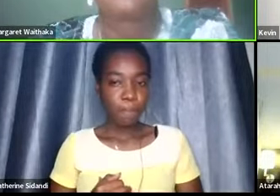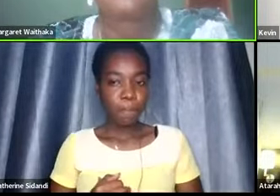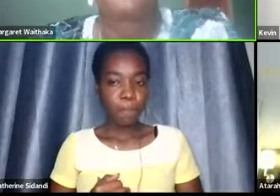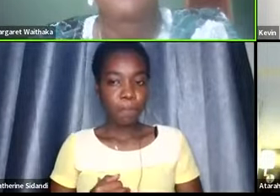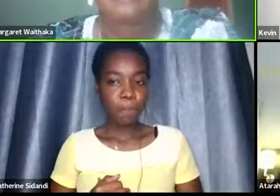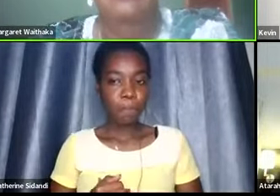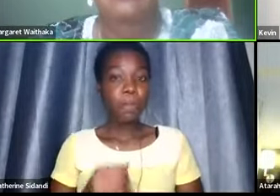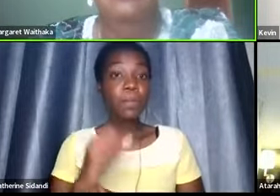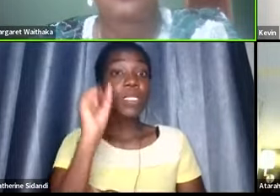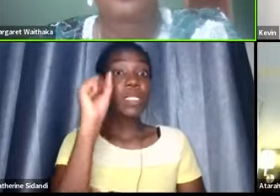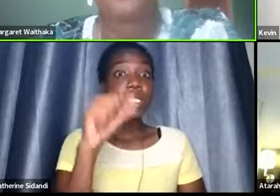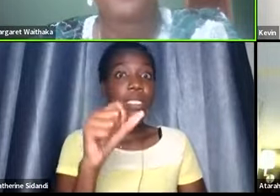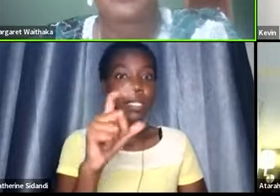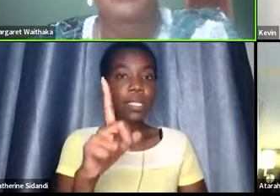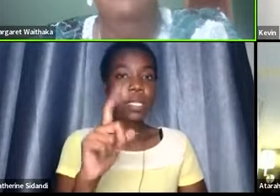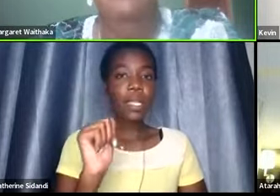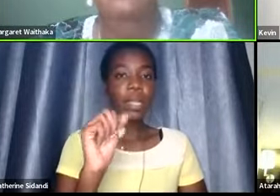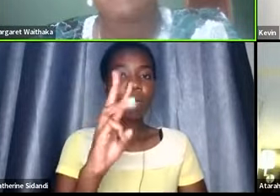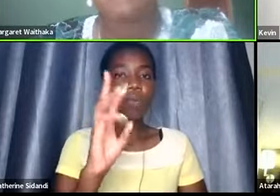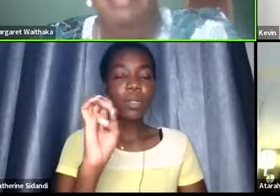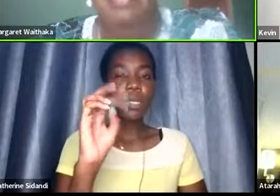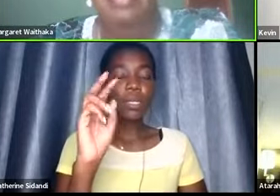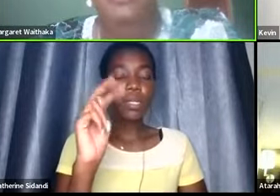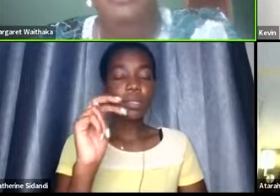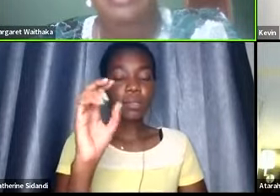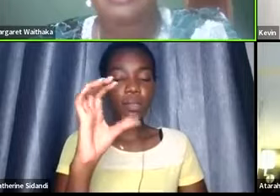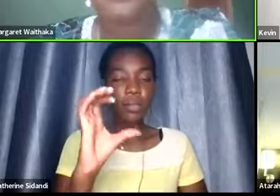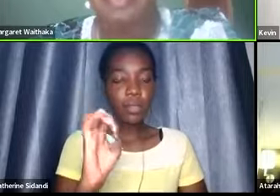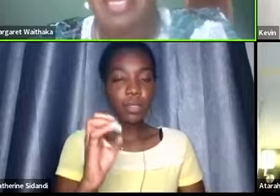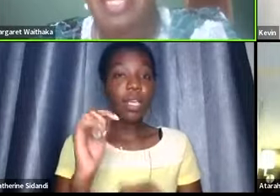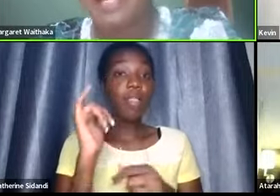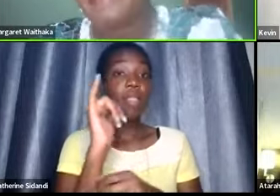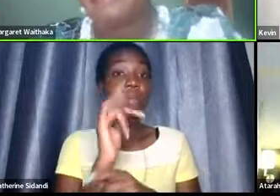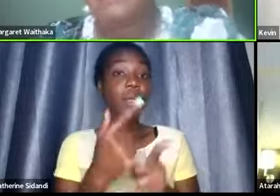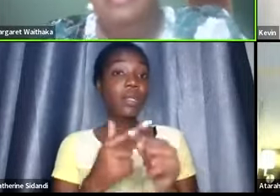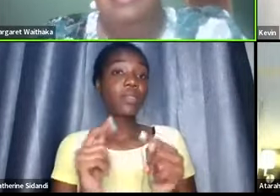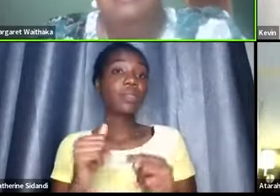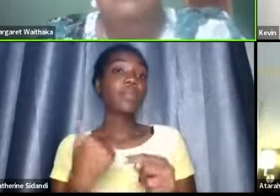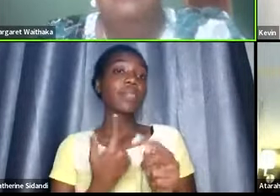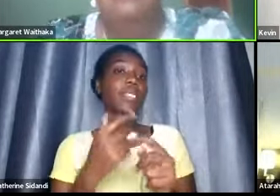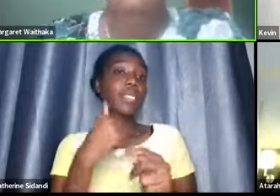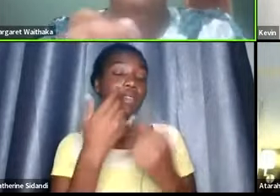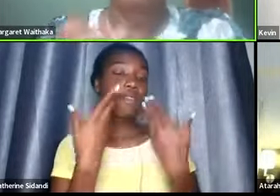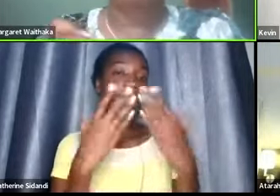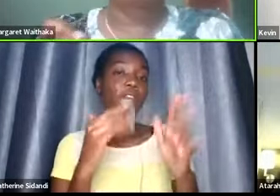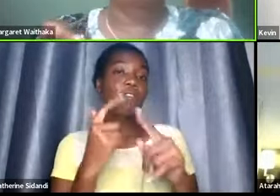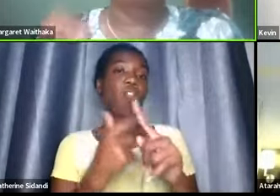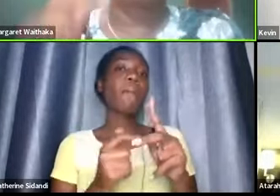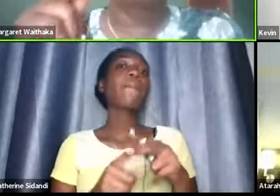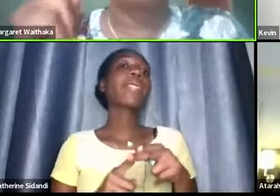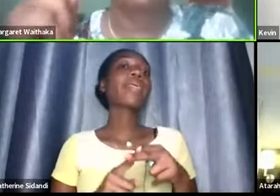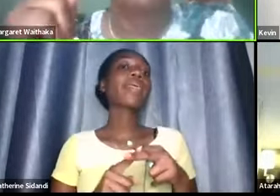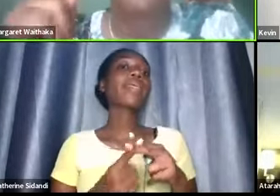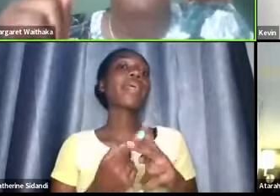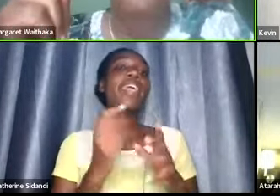Lawrence, even that is also very key. But remember, like we said from the beginning, that if